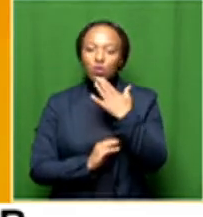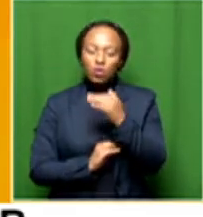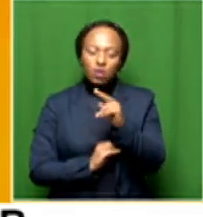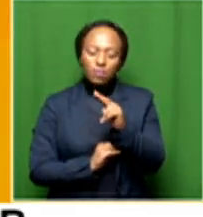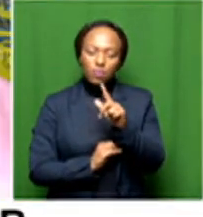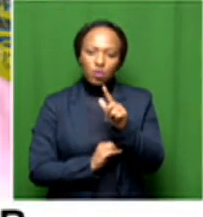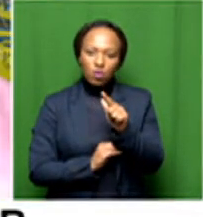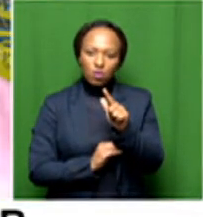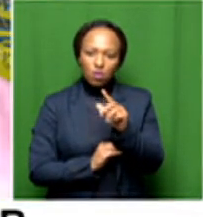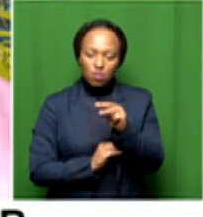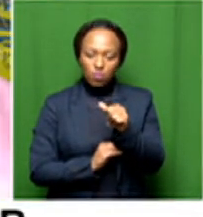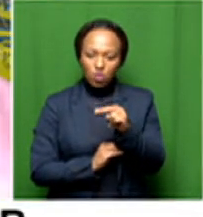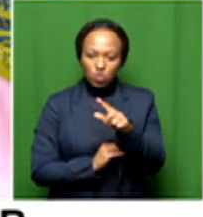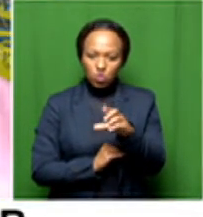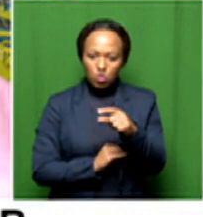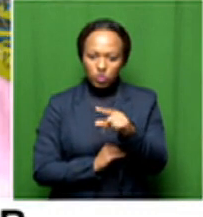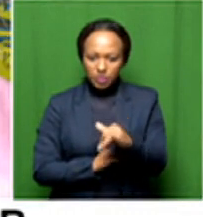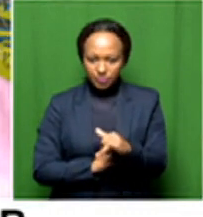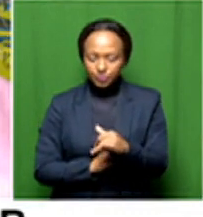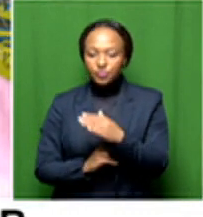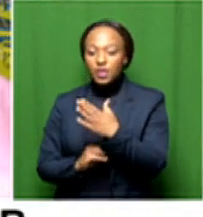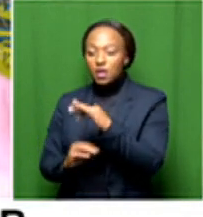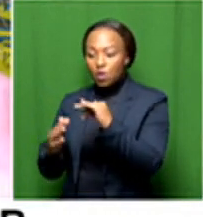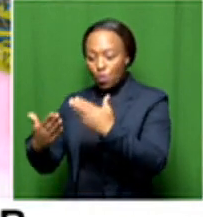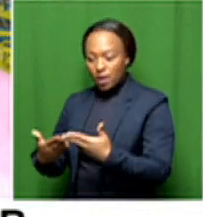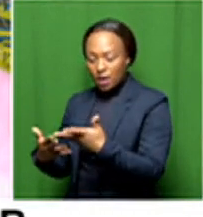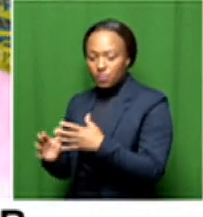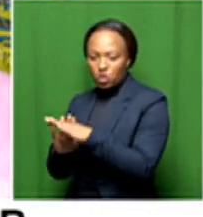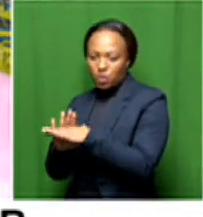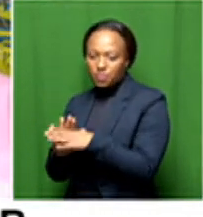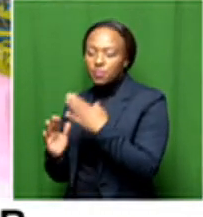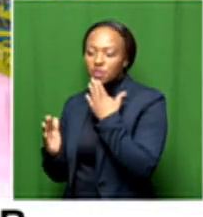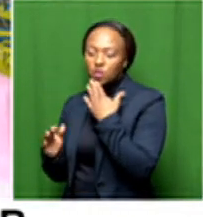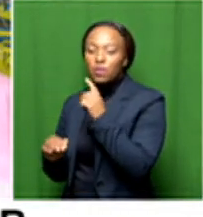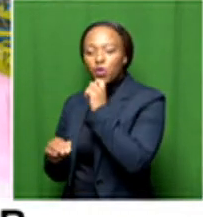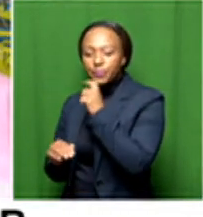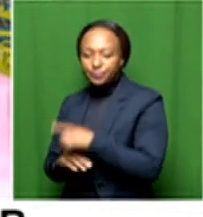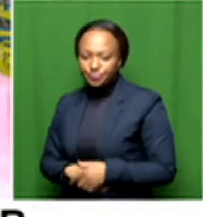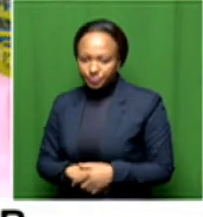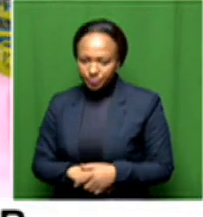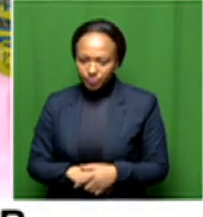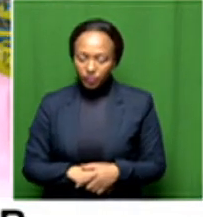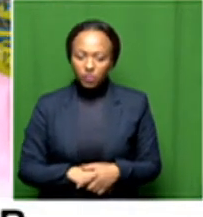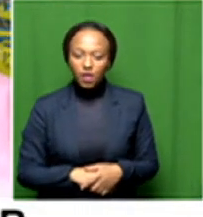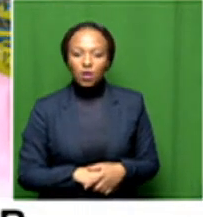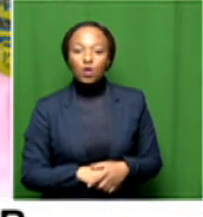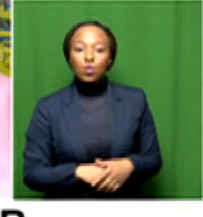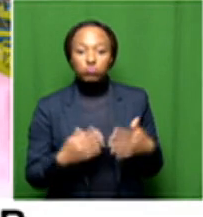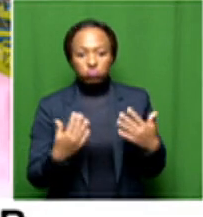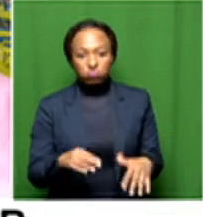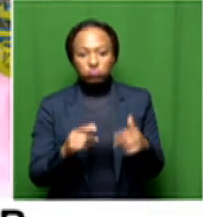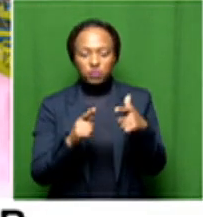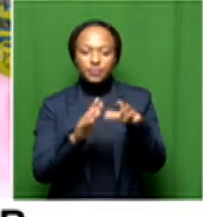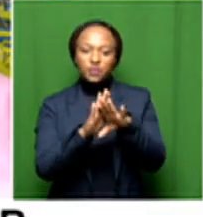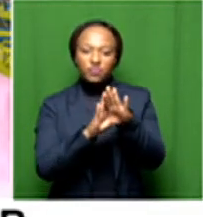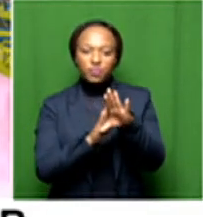Schuur. Prof, great to have you. Welcome to the program. Thank you. Good morning. This is a big development. Again,